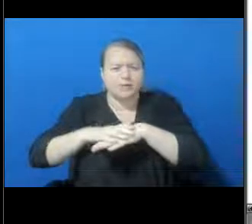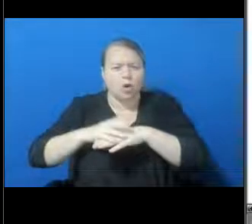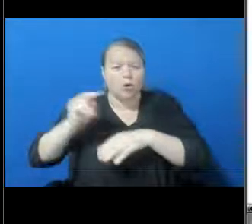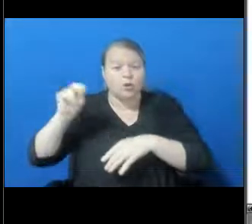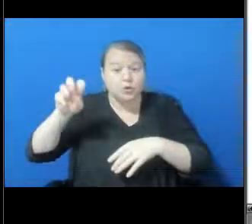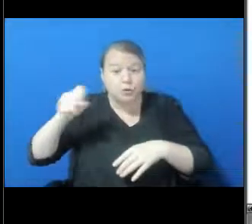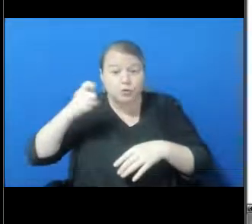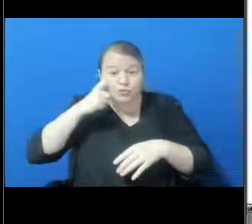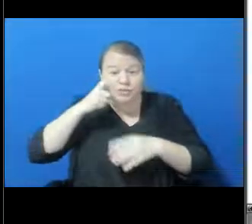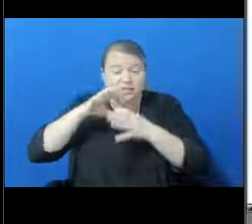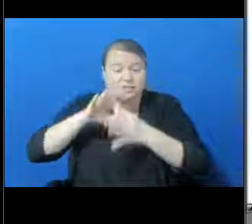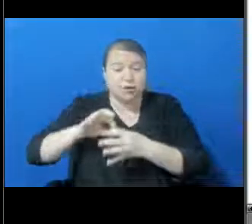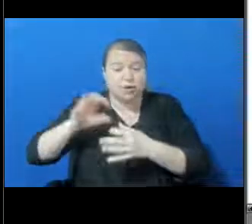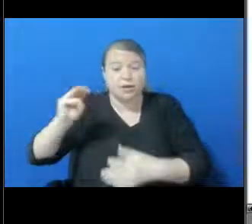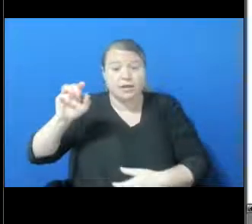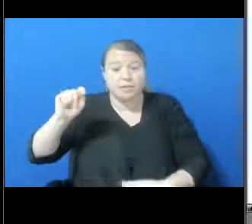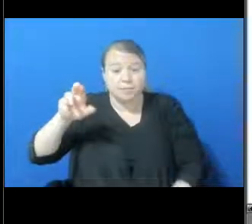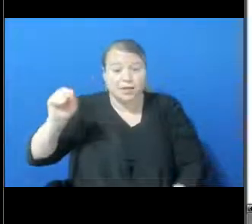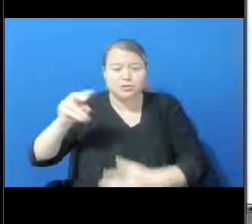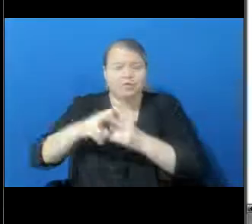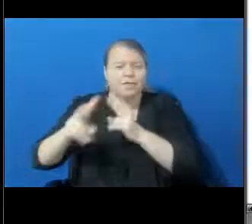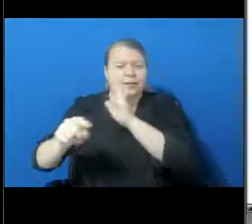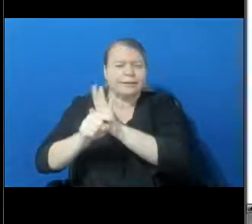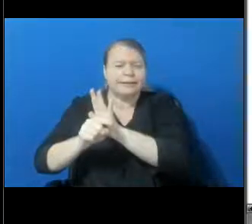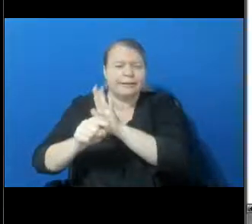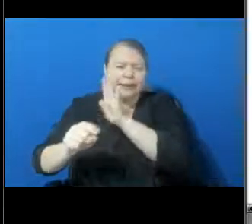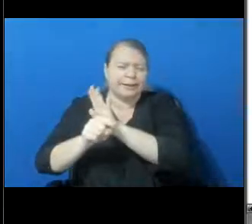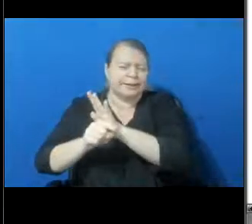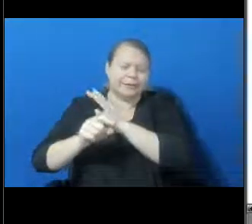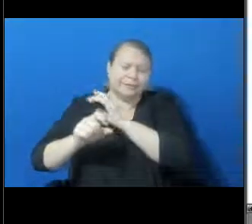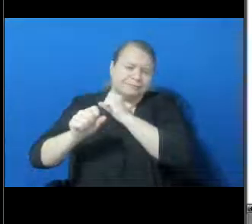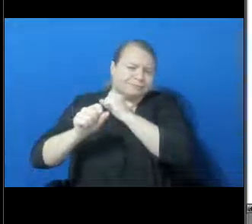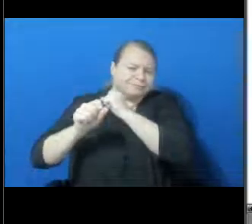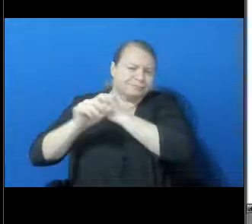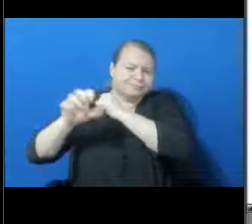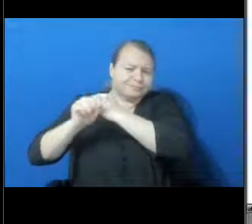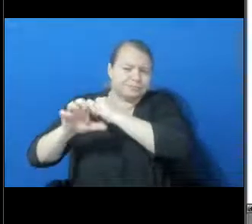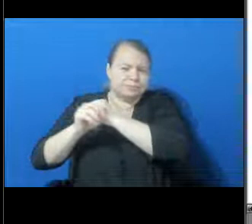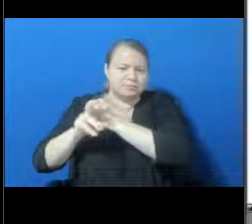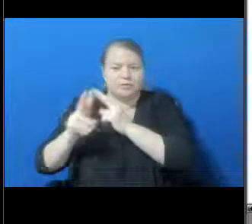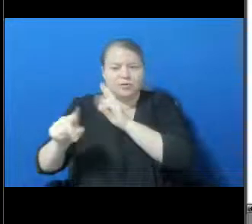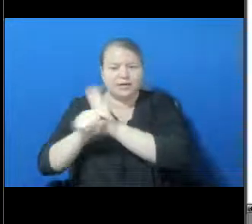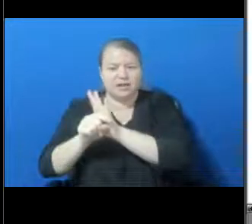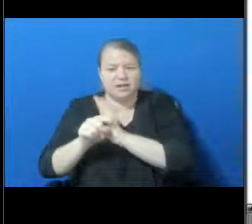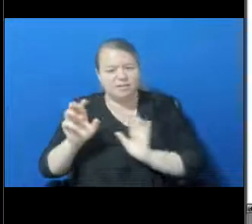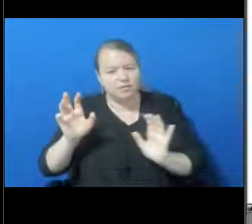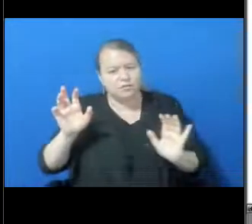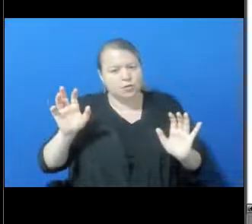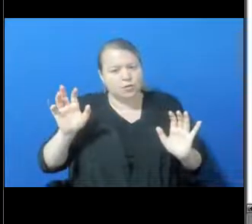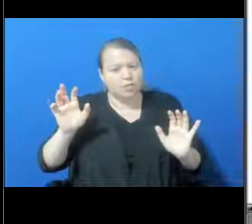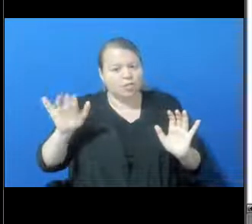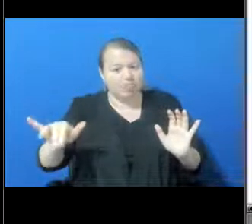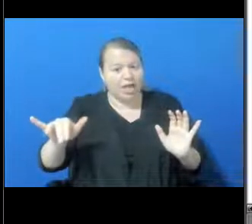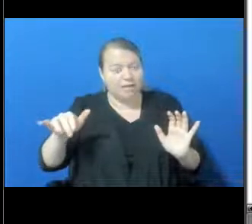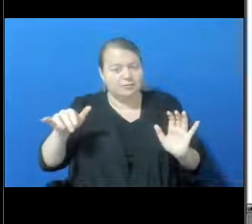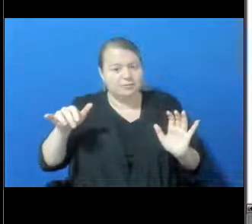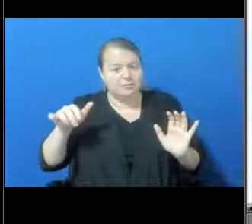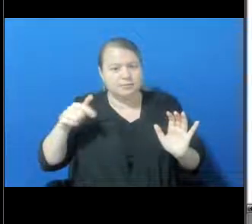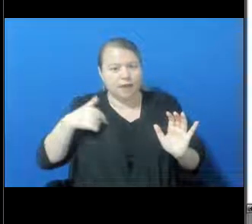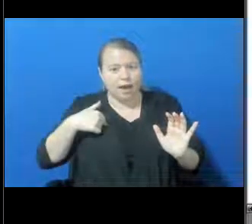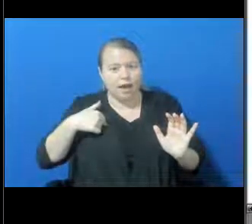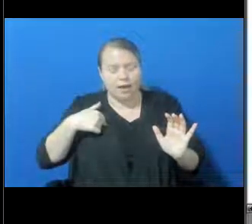been with a very negative publicity, and that is kind of something else that I track.